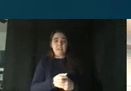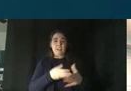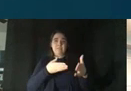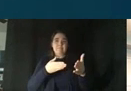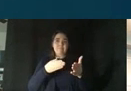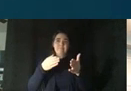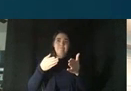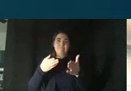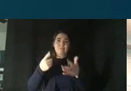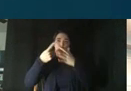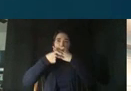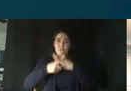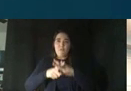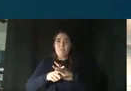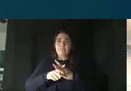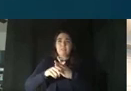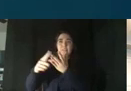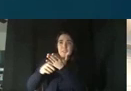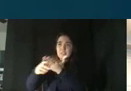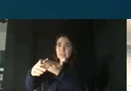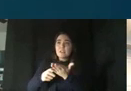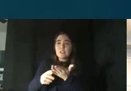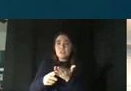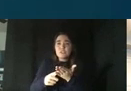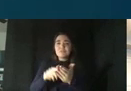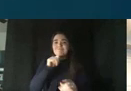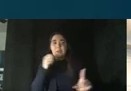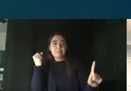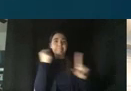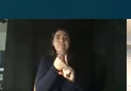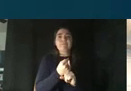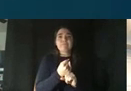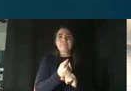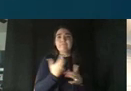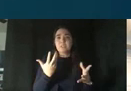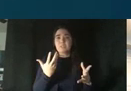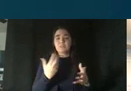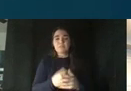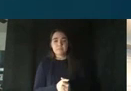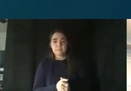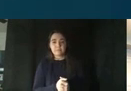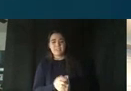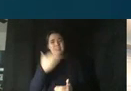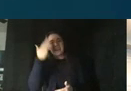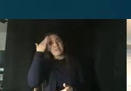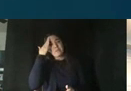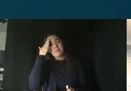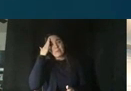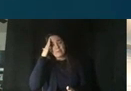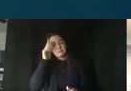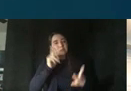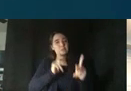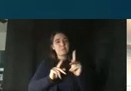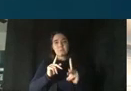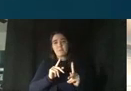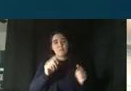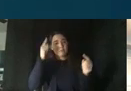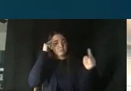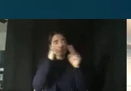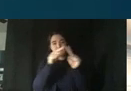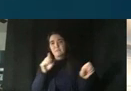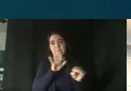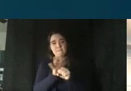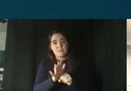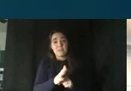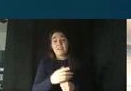than attacking right away. And I know there are going to be people who completely disagree with me, and I completely understand